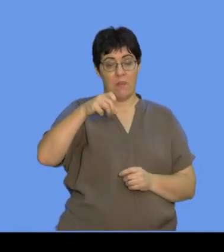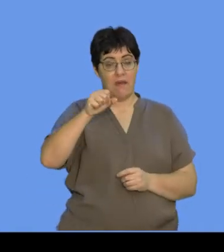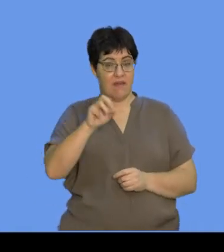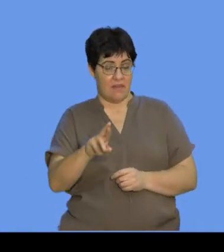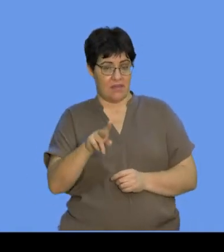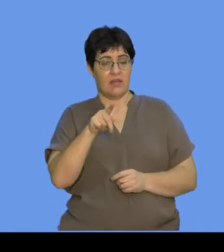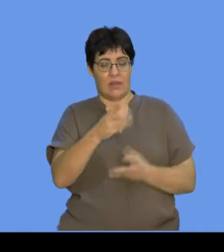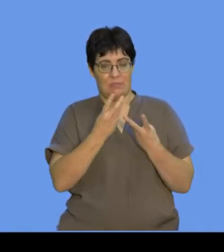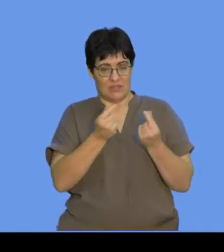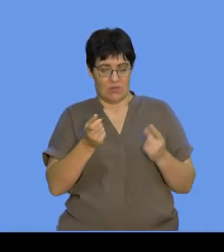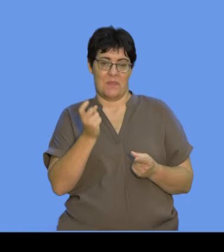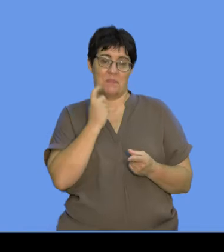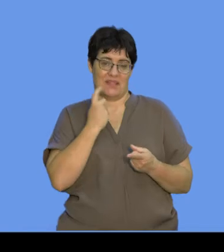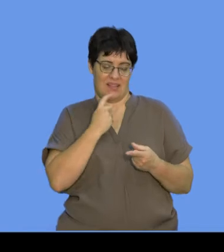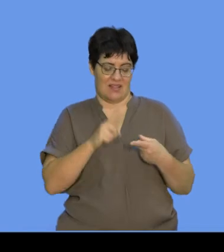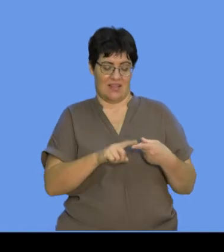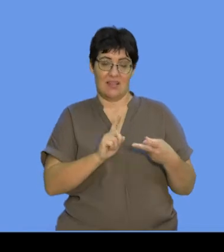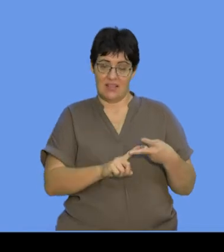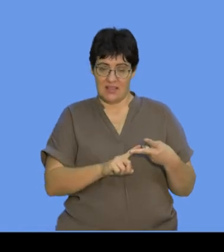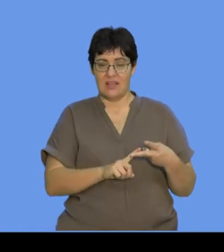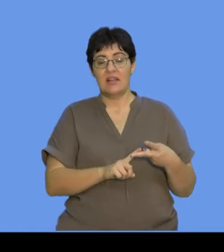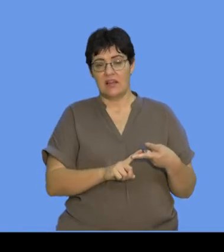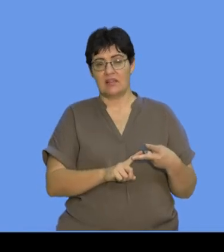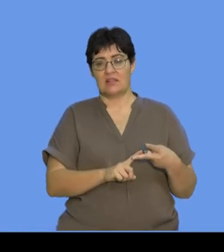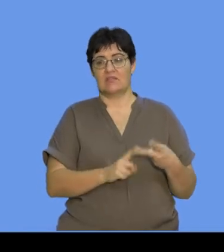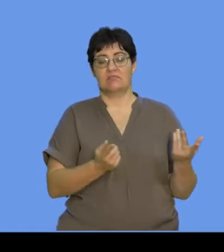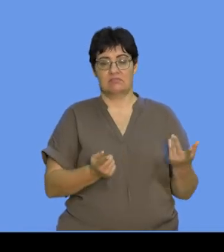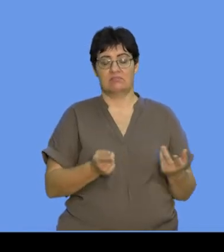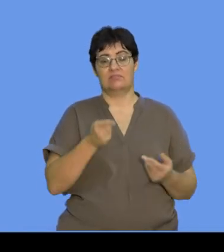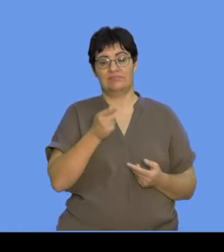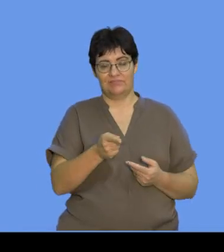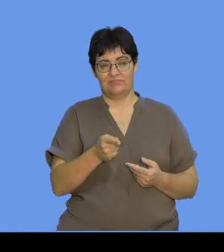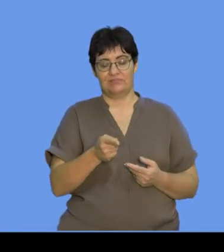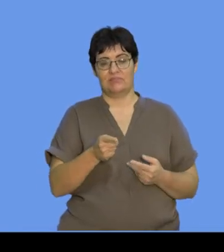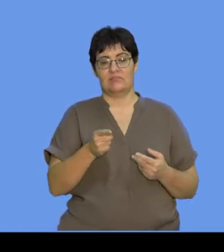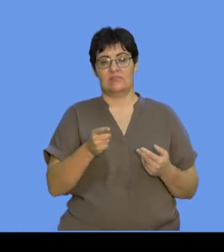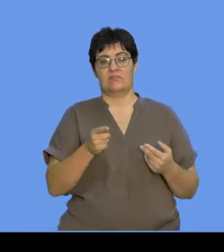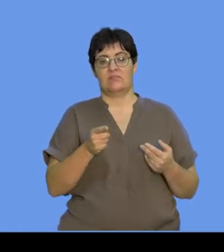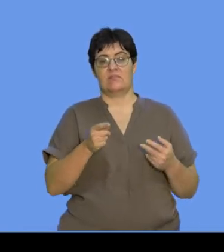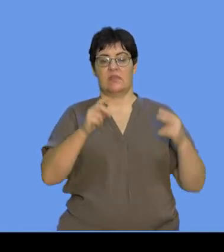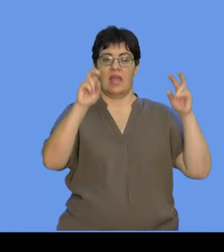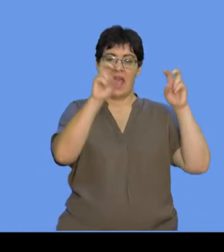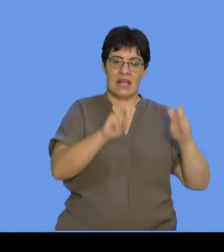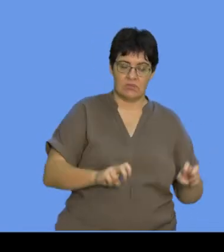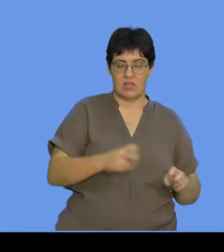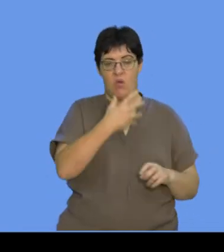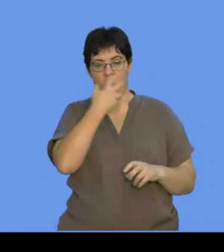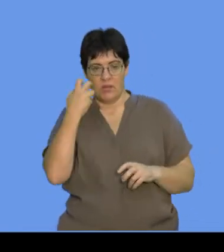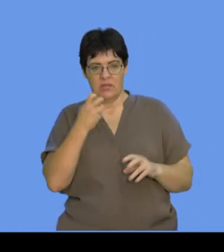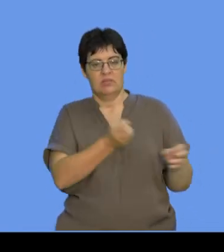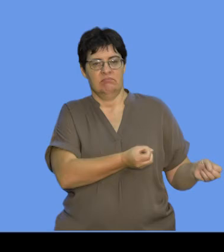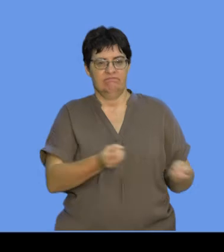material which is a metal. We've emphasized on that in the sense that it allows both heat